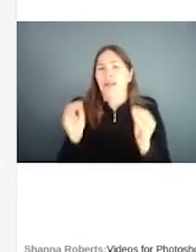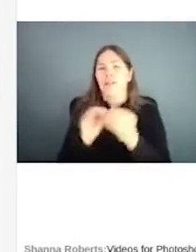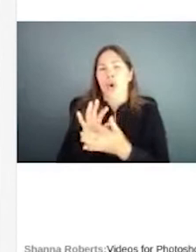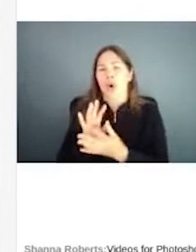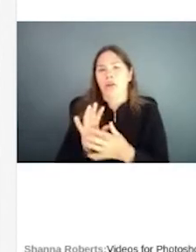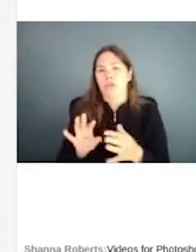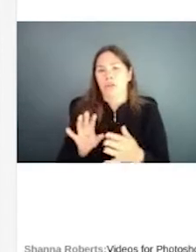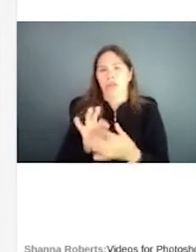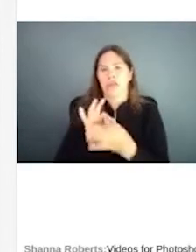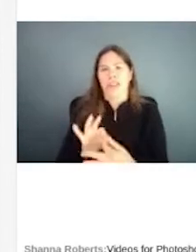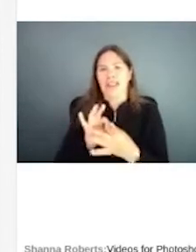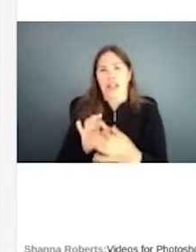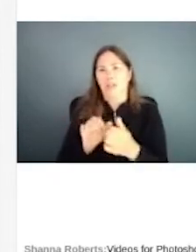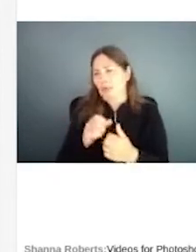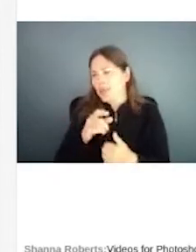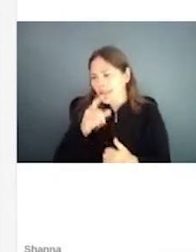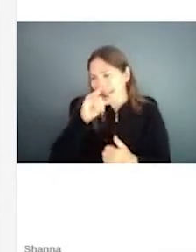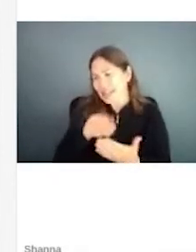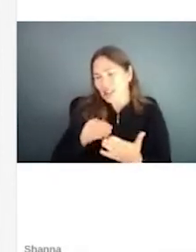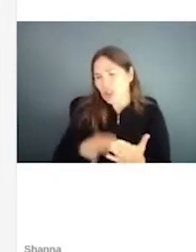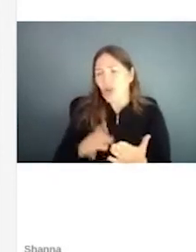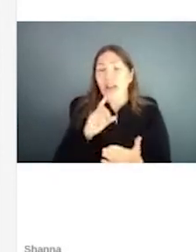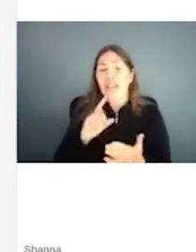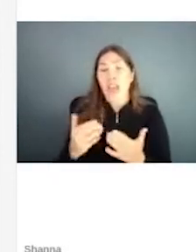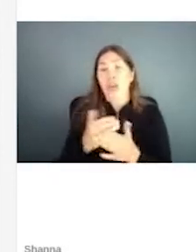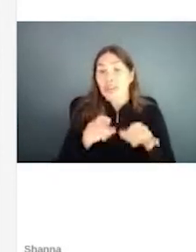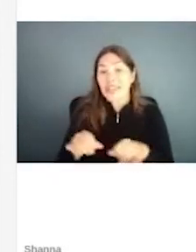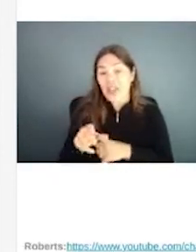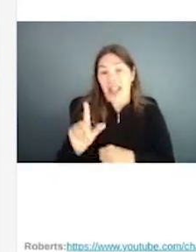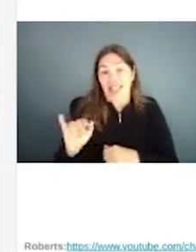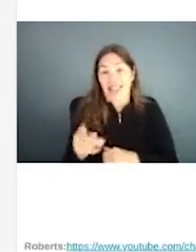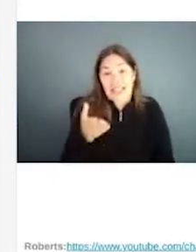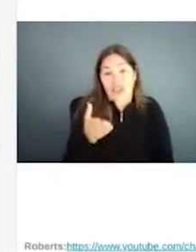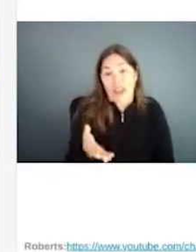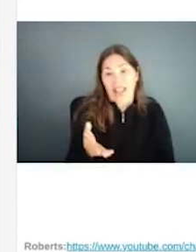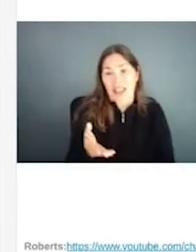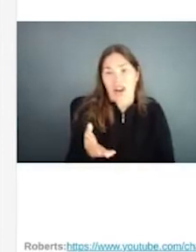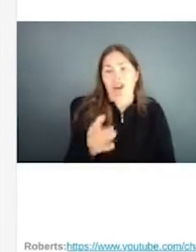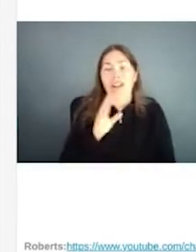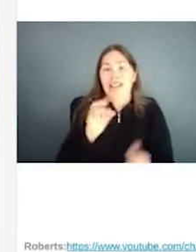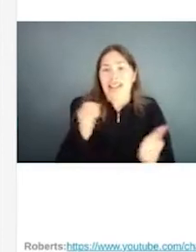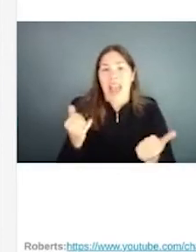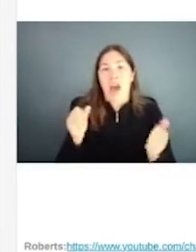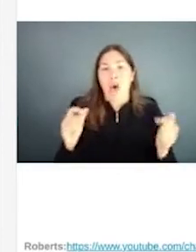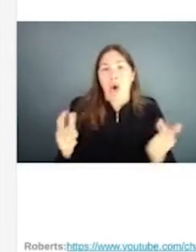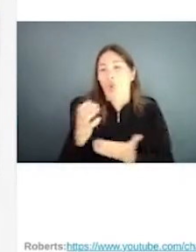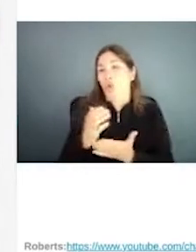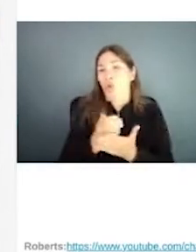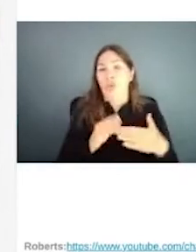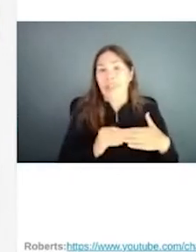kids. All right, here's the new standards. The link is right there. These are now, all of the course guides have